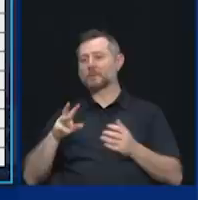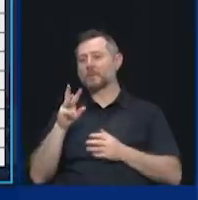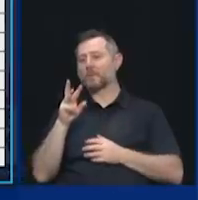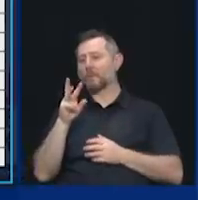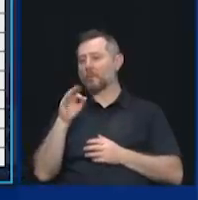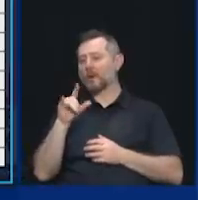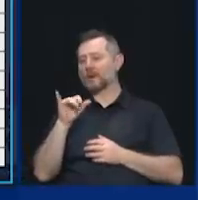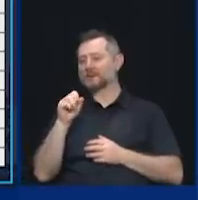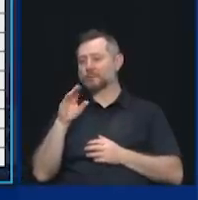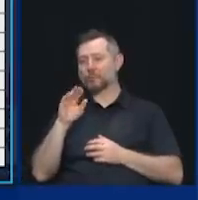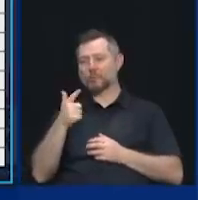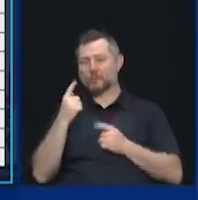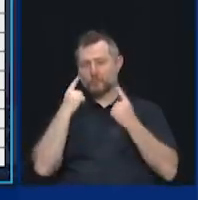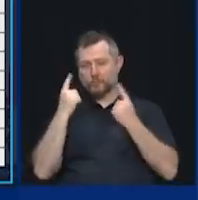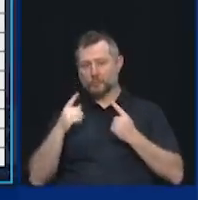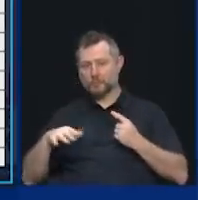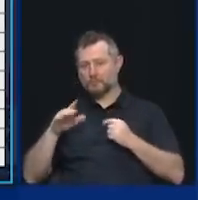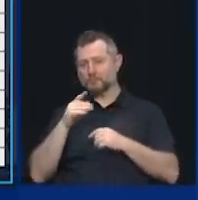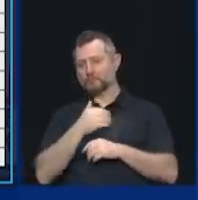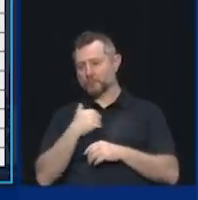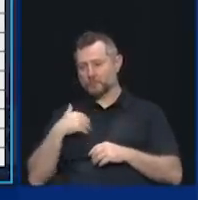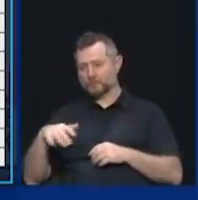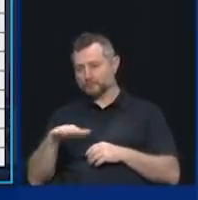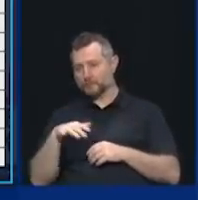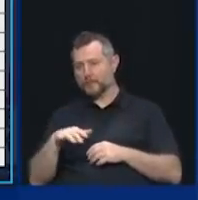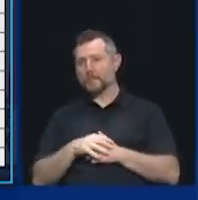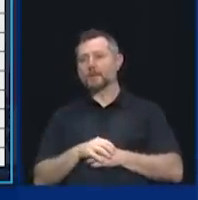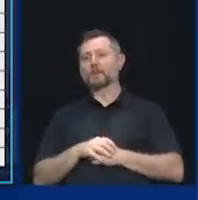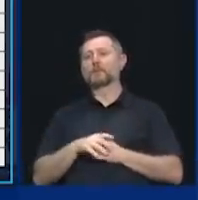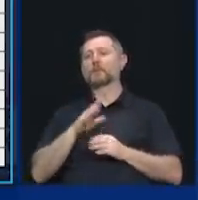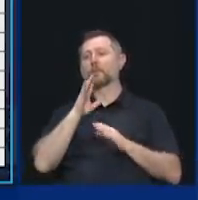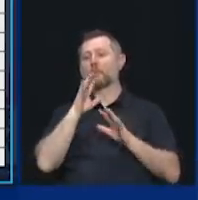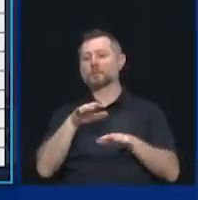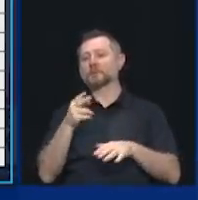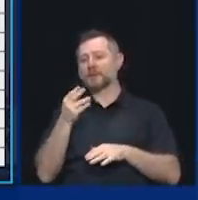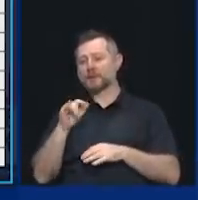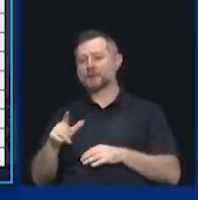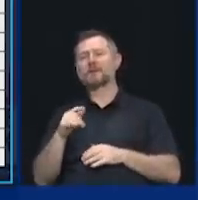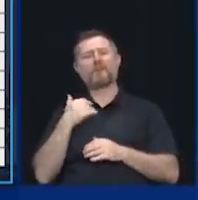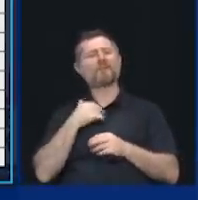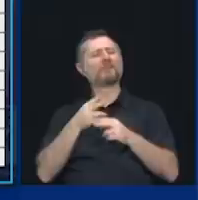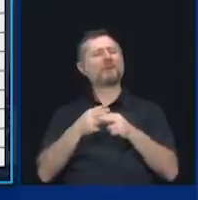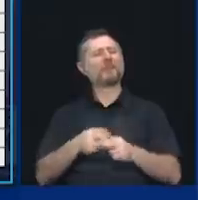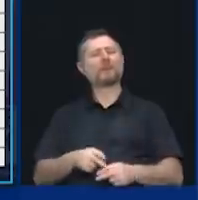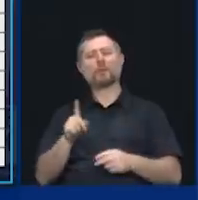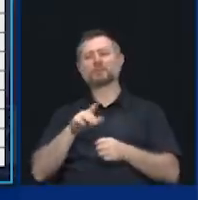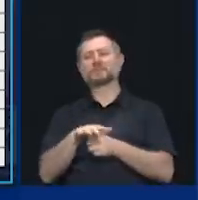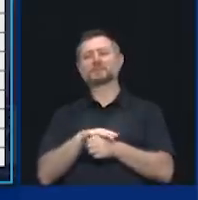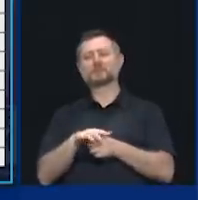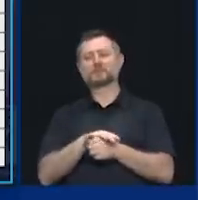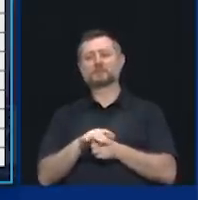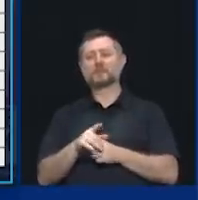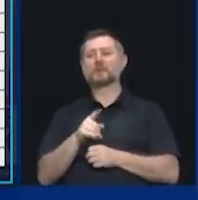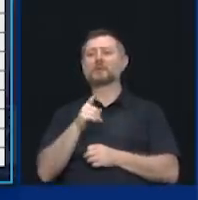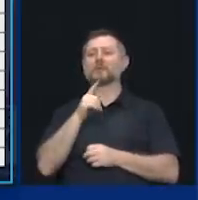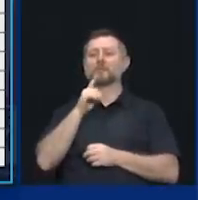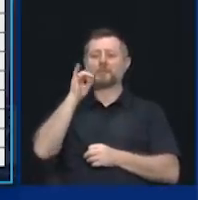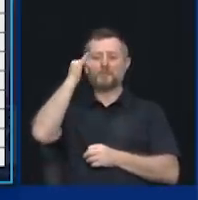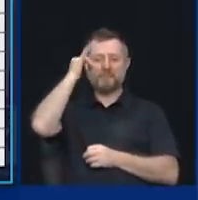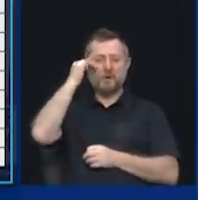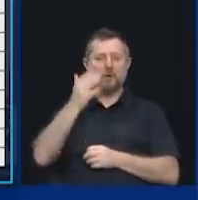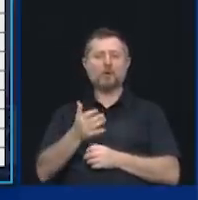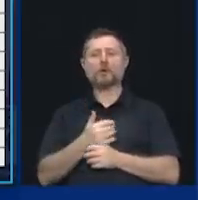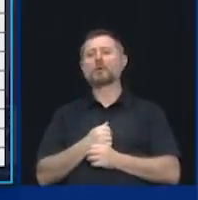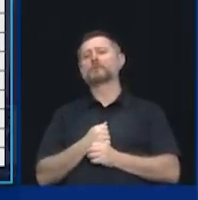Rochester City in Monroe. Ocean Hill, Brooklyn. Canarsie, Brooklyn. Brownsville, Brooklyn. Buffalo, City